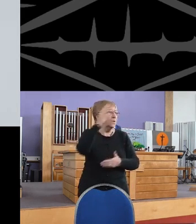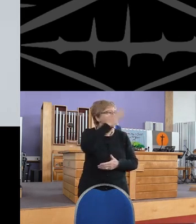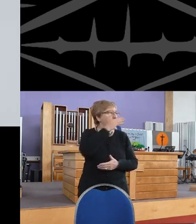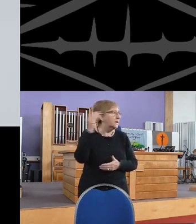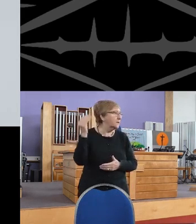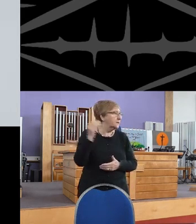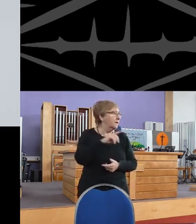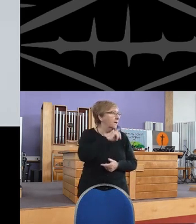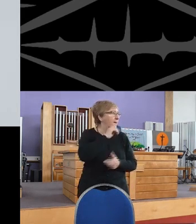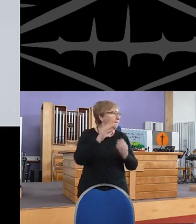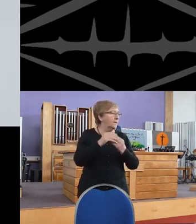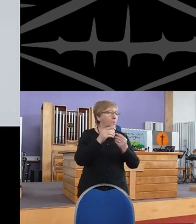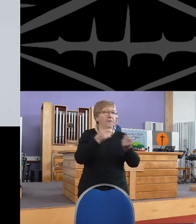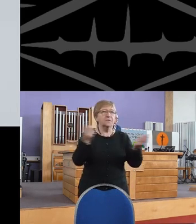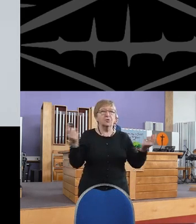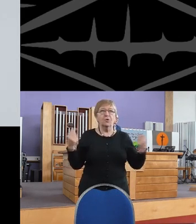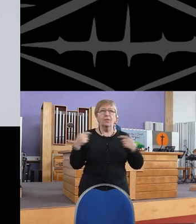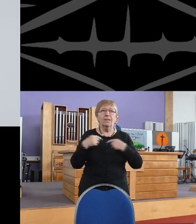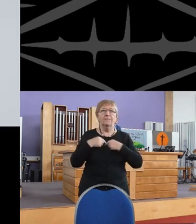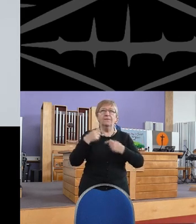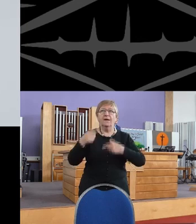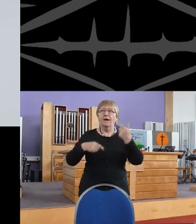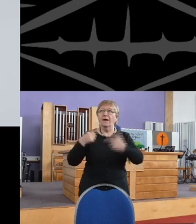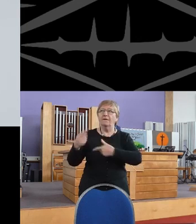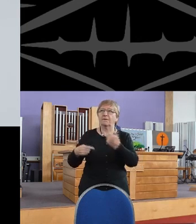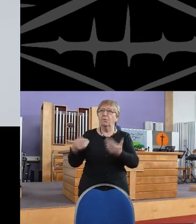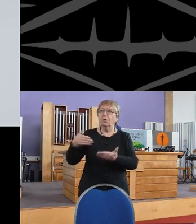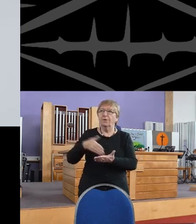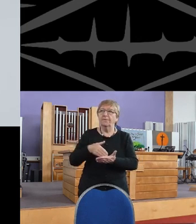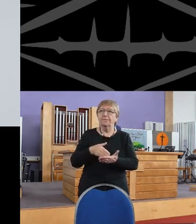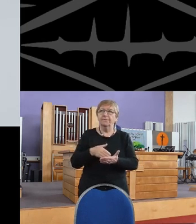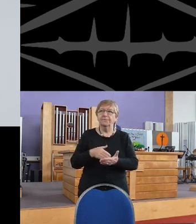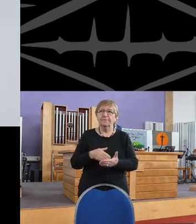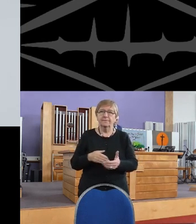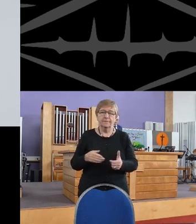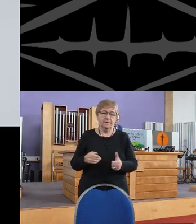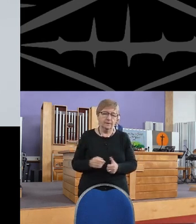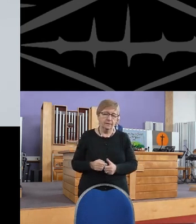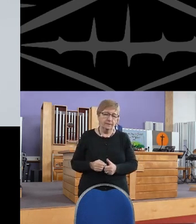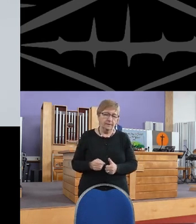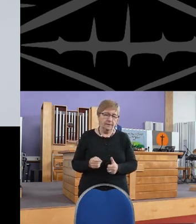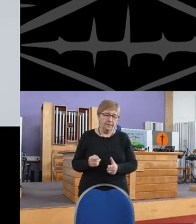fellowship of the Holy Spirit be with us all evermore.